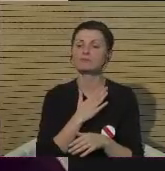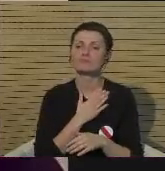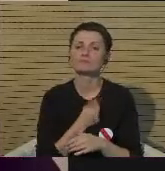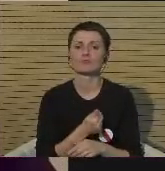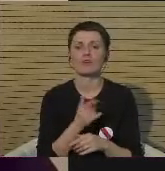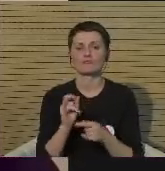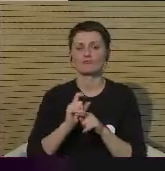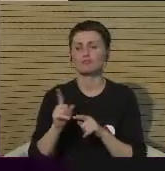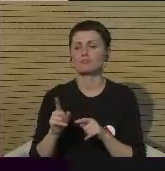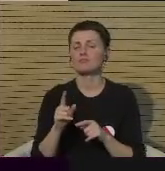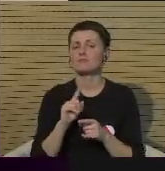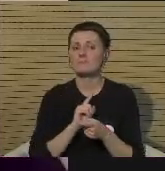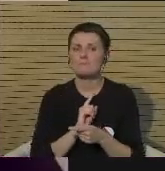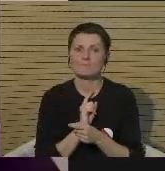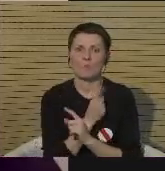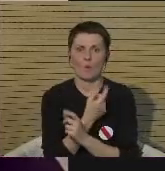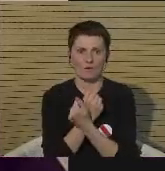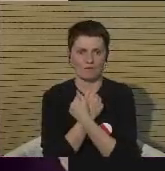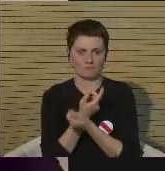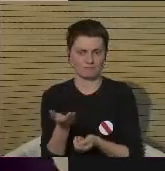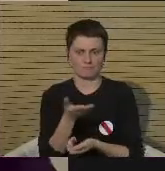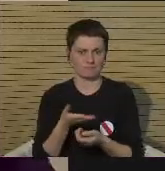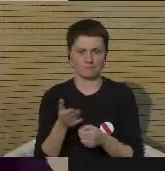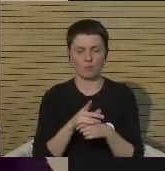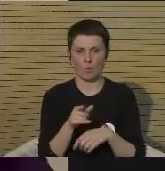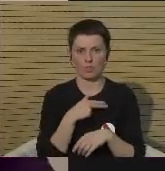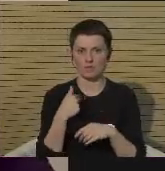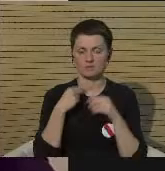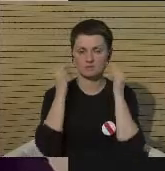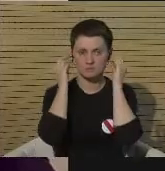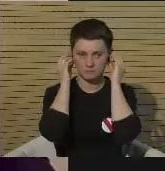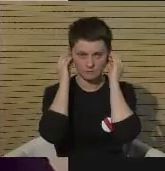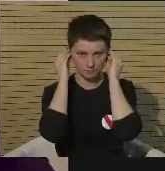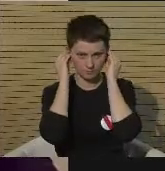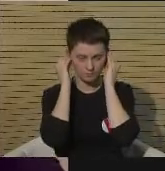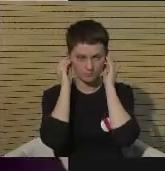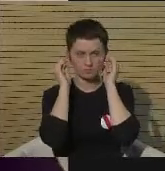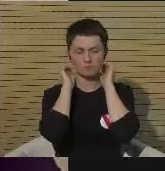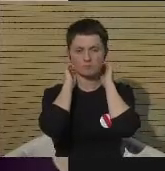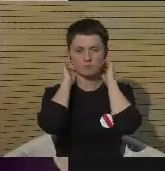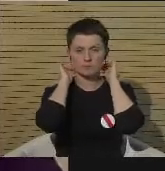and there were conflicts. So there were not enough.